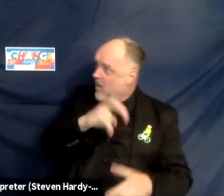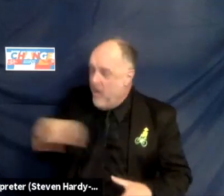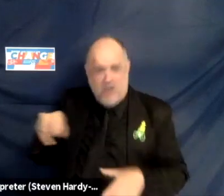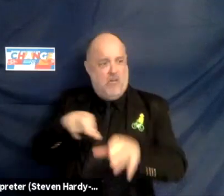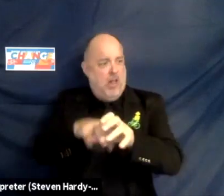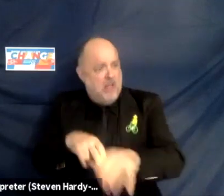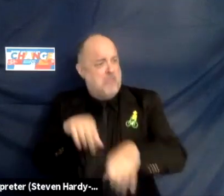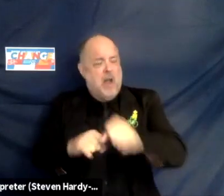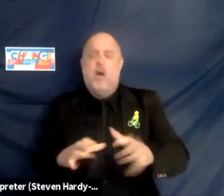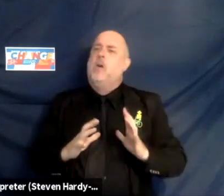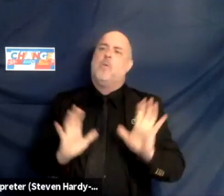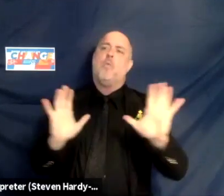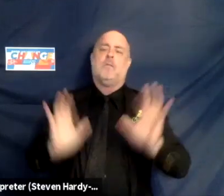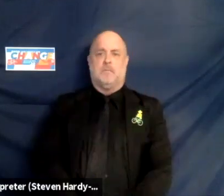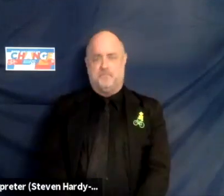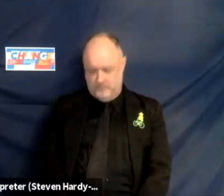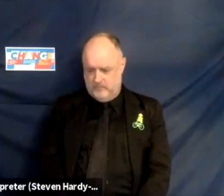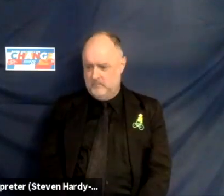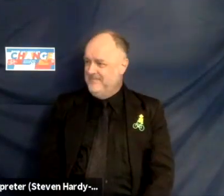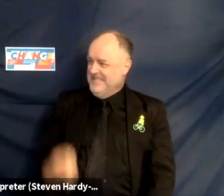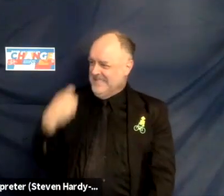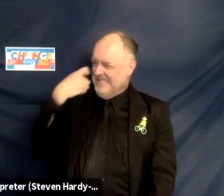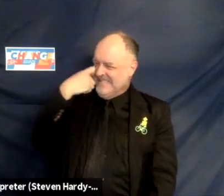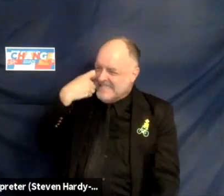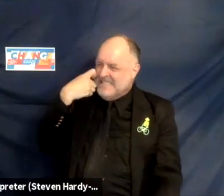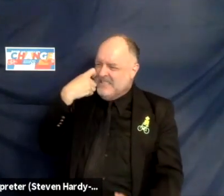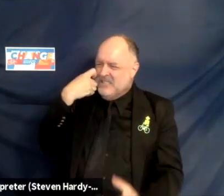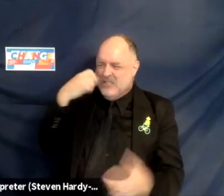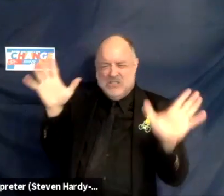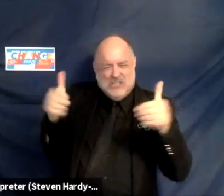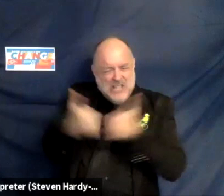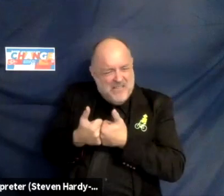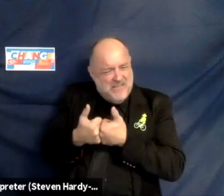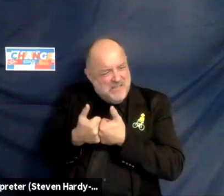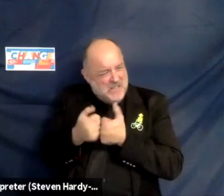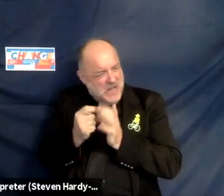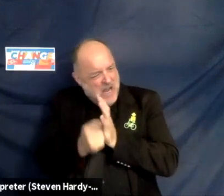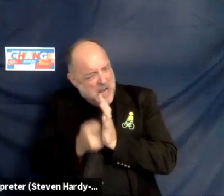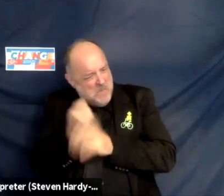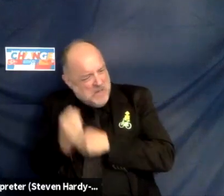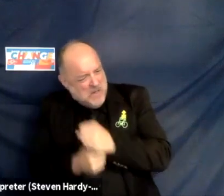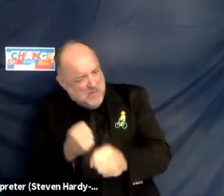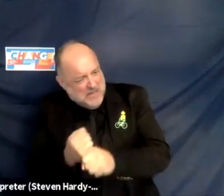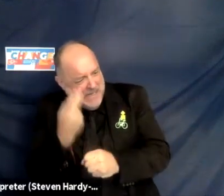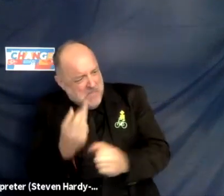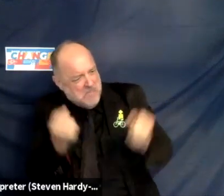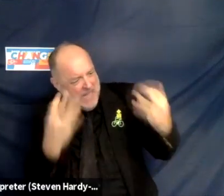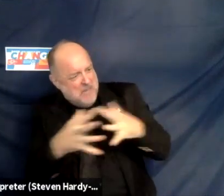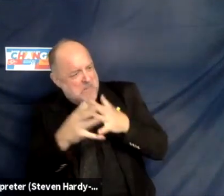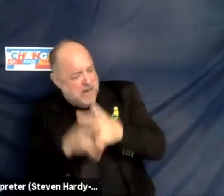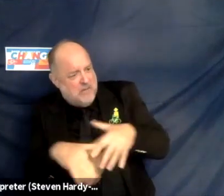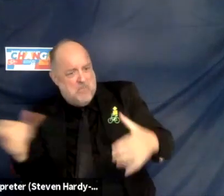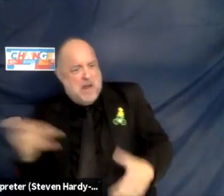And during this very challenging time, we saw a lot of Americans returning to biking for the first time since childhood. Some were doing it